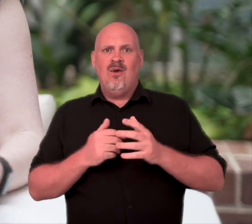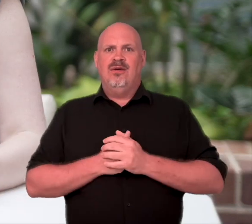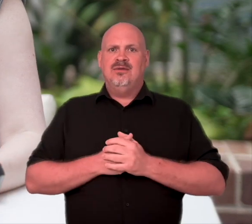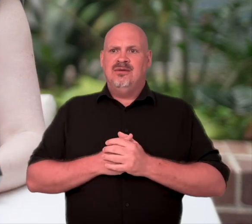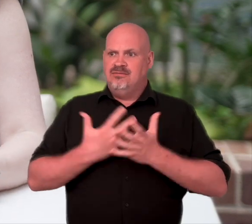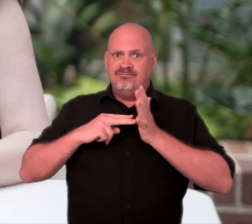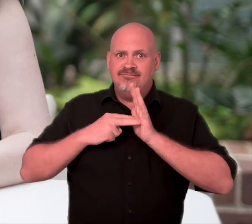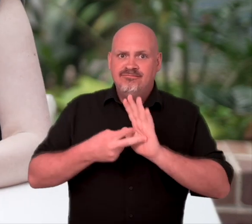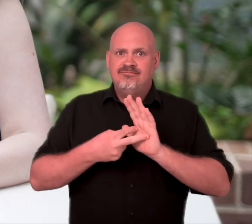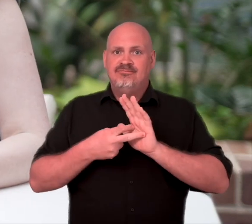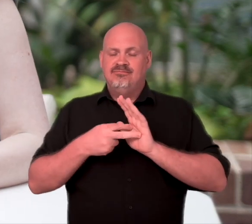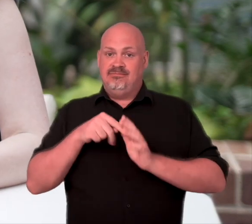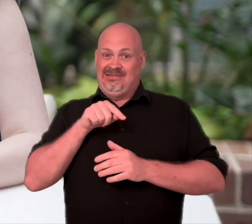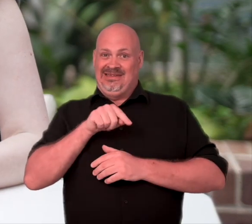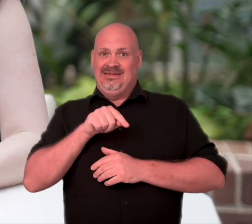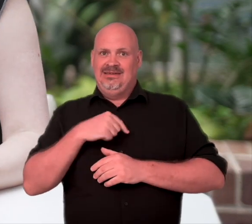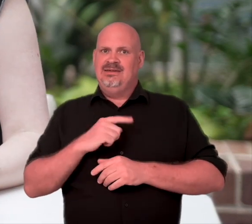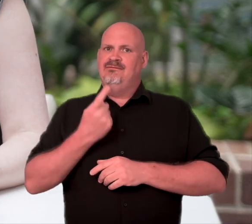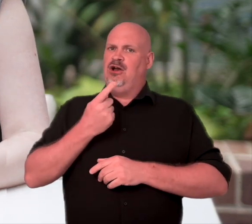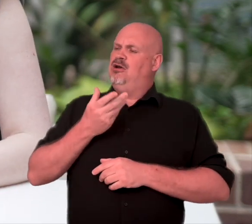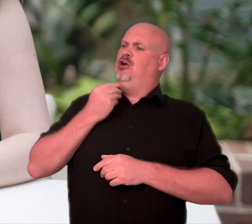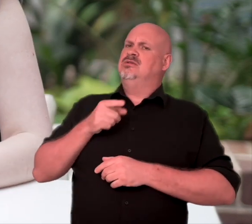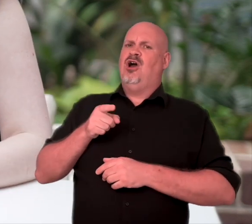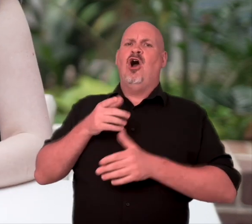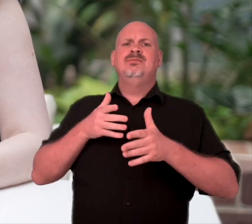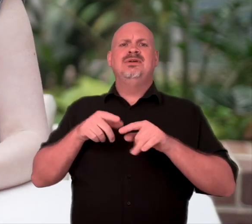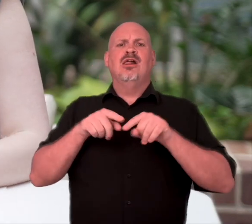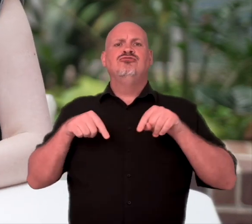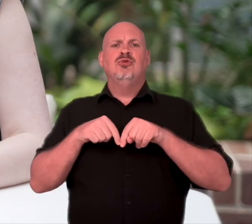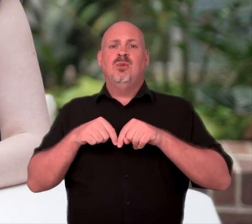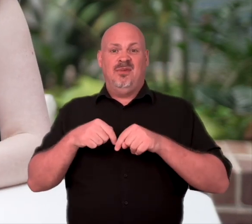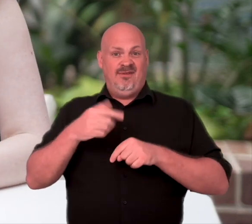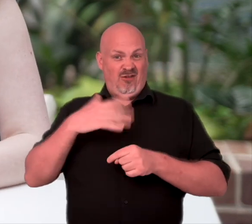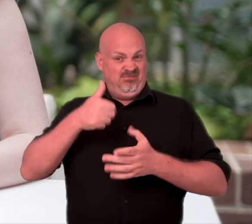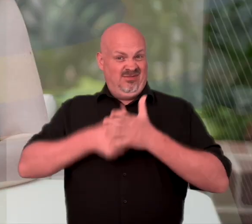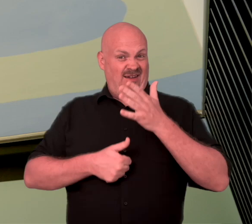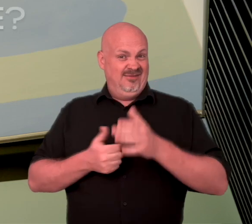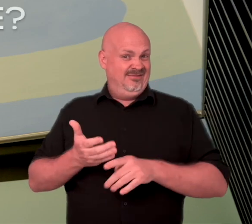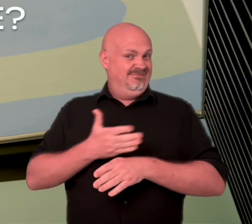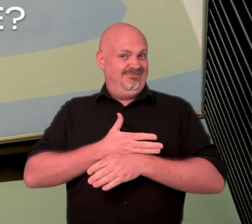to organise for patients? So that was how I first heard about hospital rooms, so really right from the start.